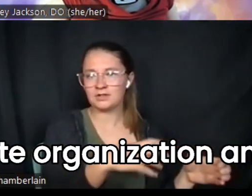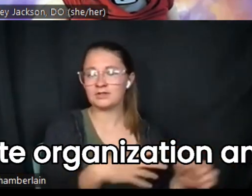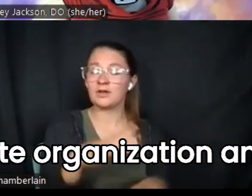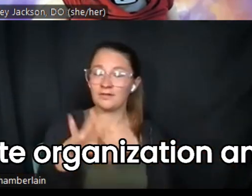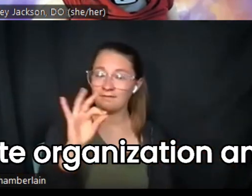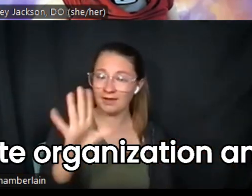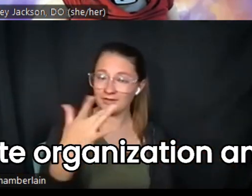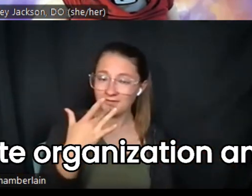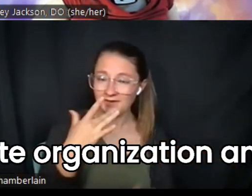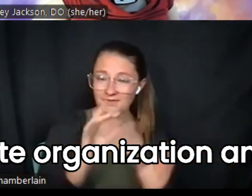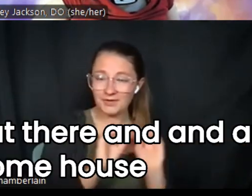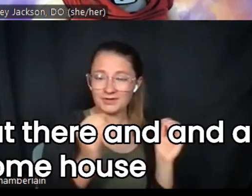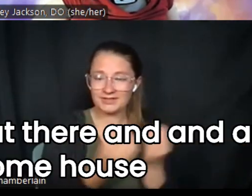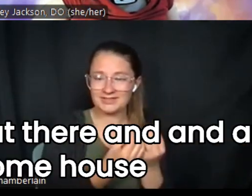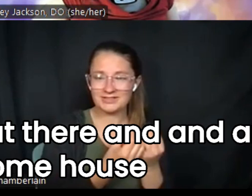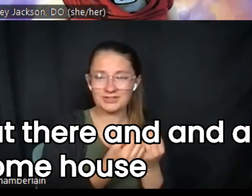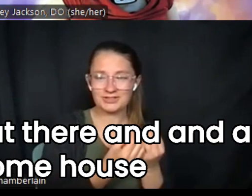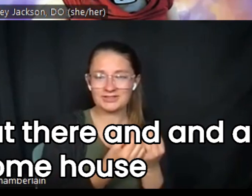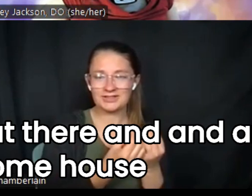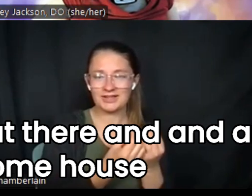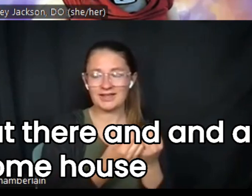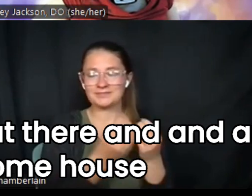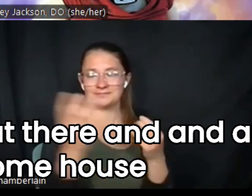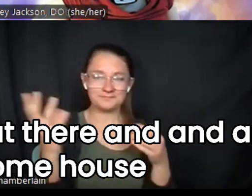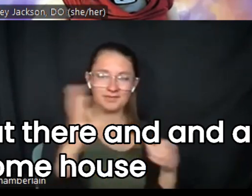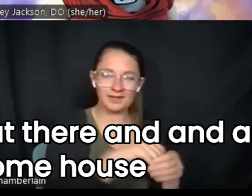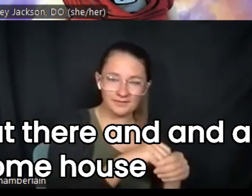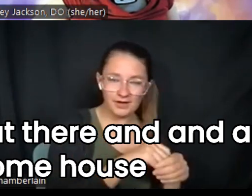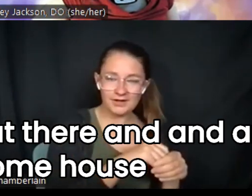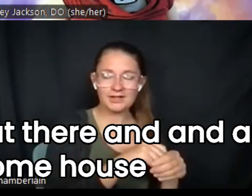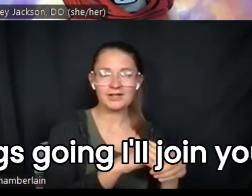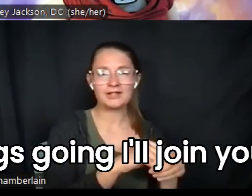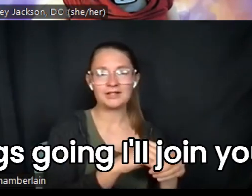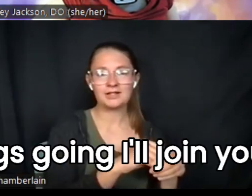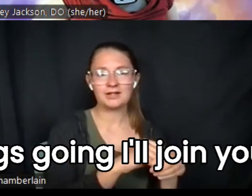organization and, get out there and